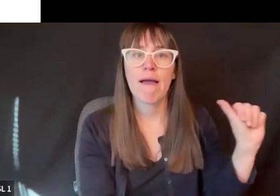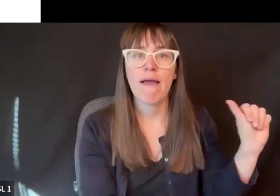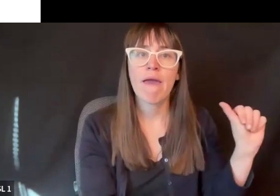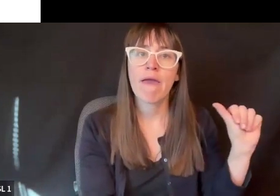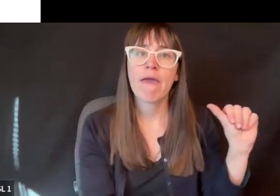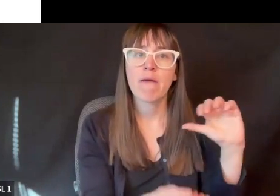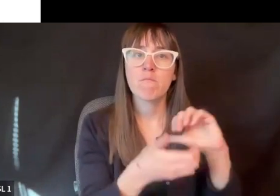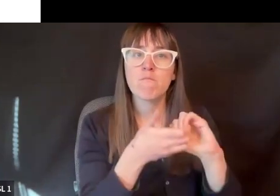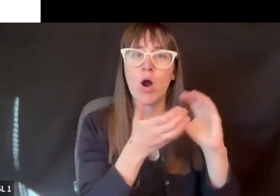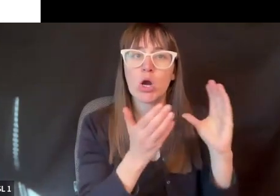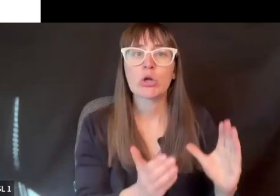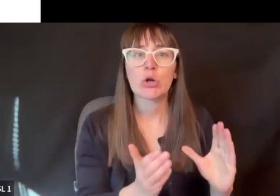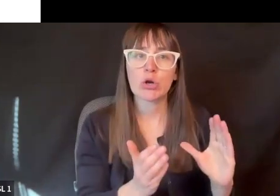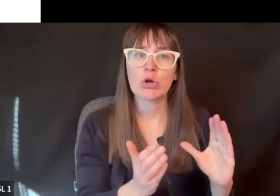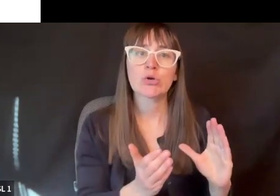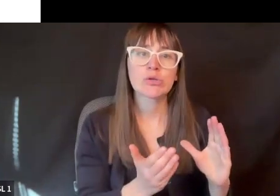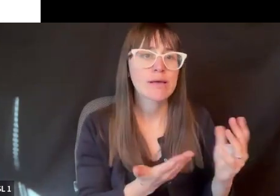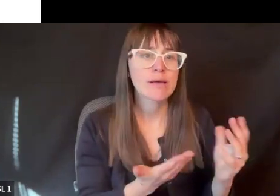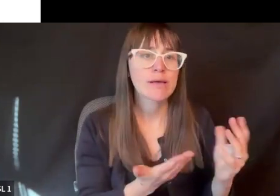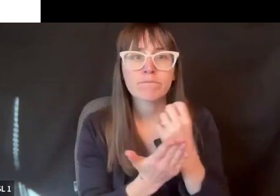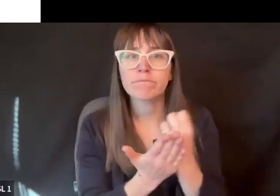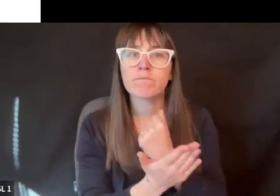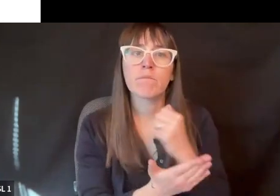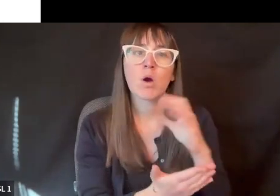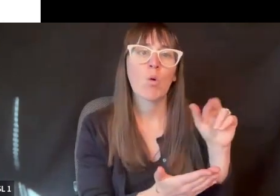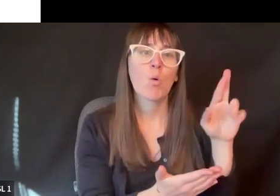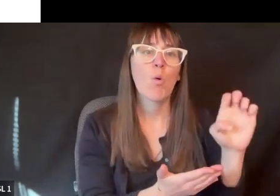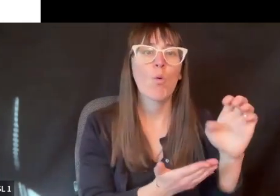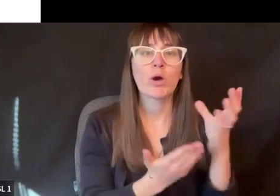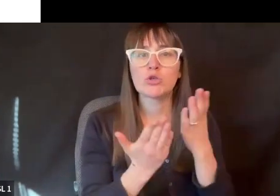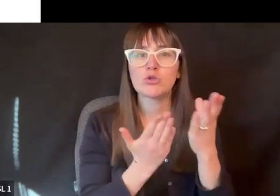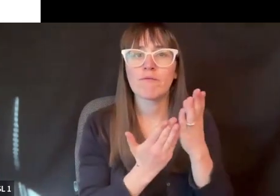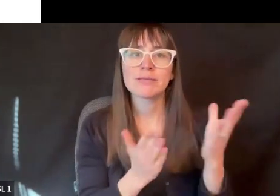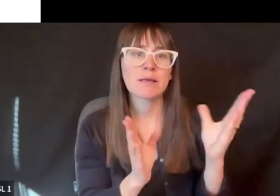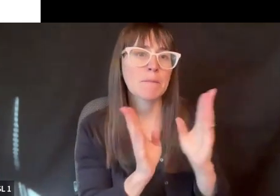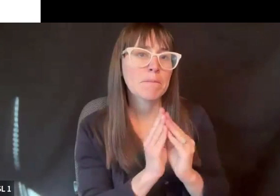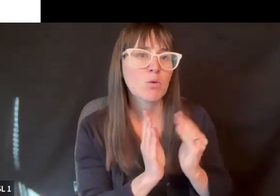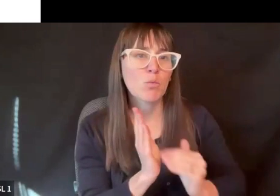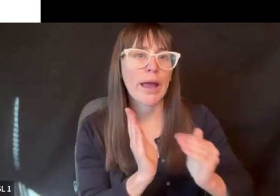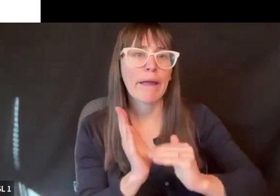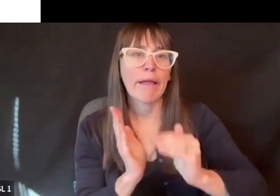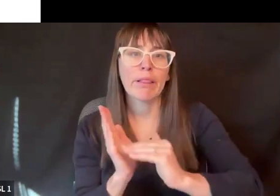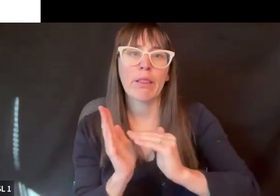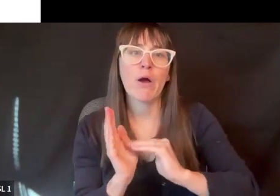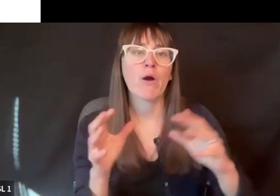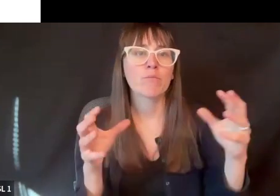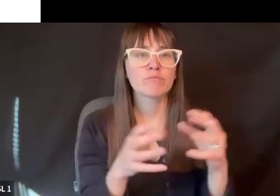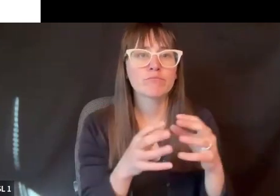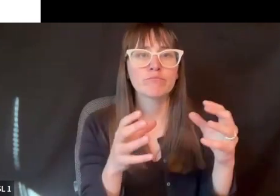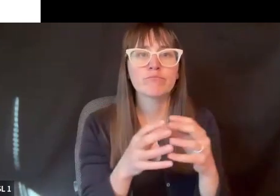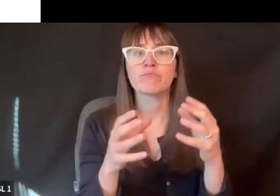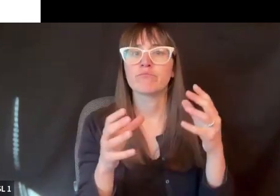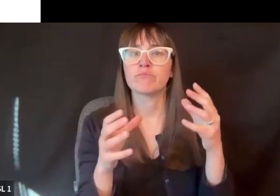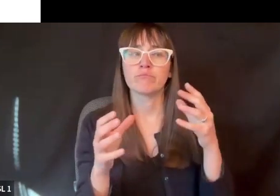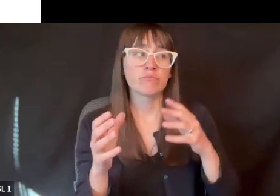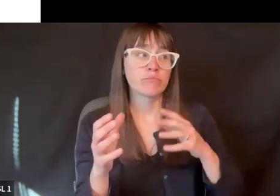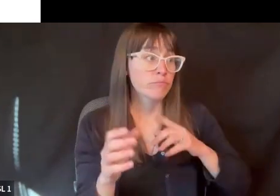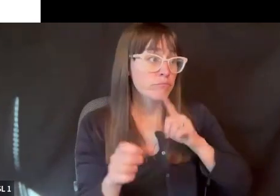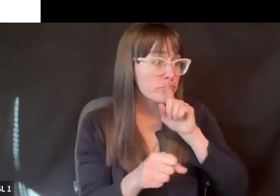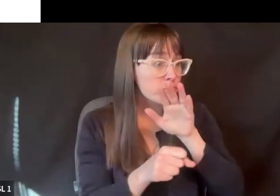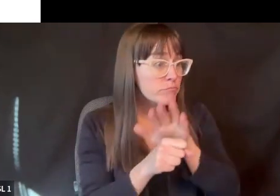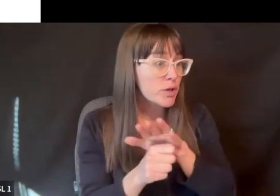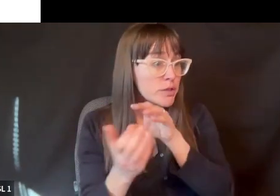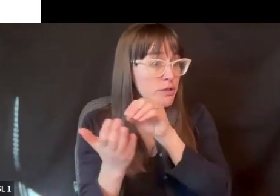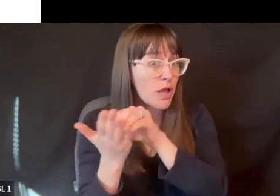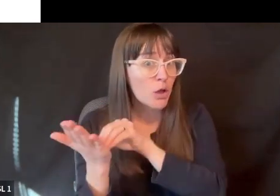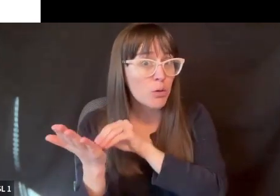partner, leaning in to all of the core services and meeting on a regular basis to ensure that documentation